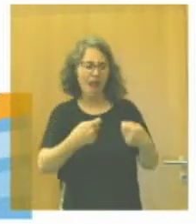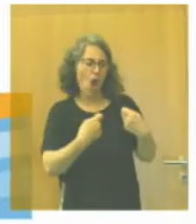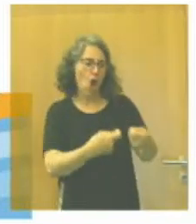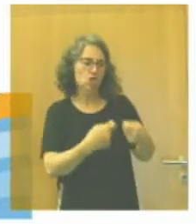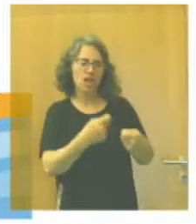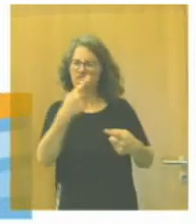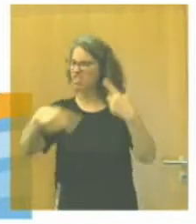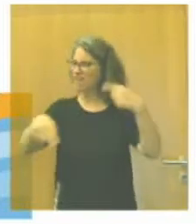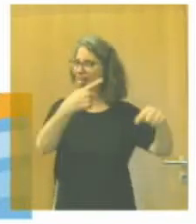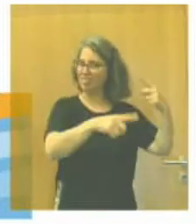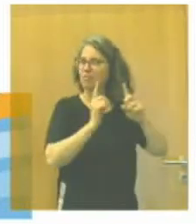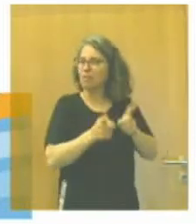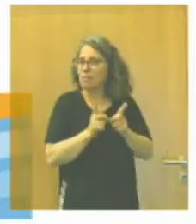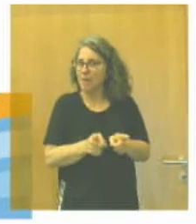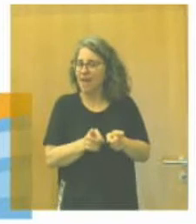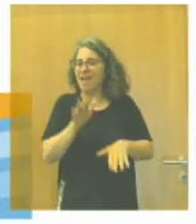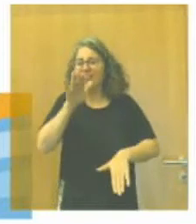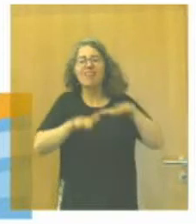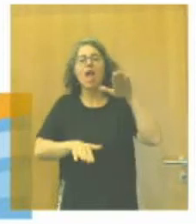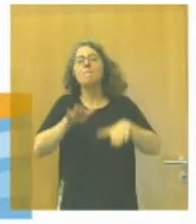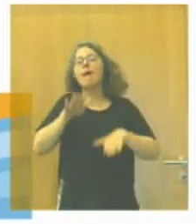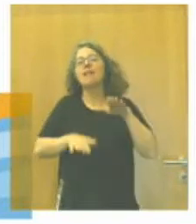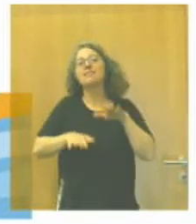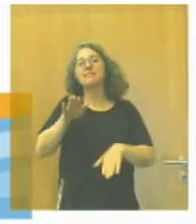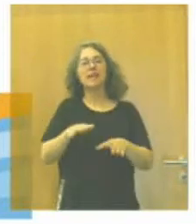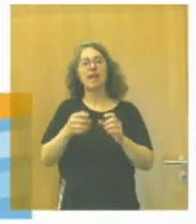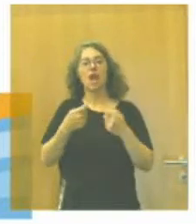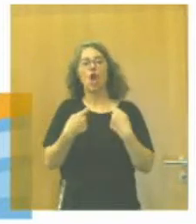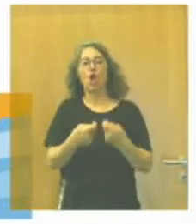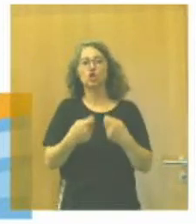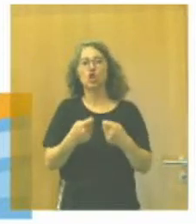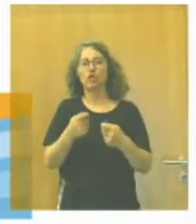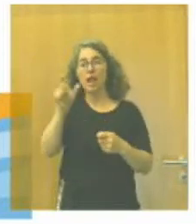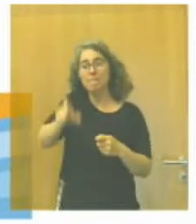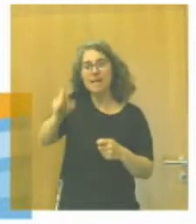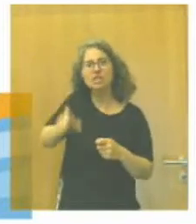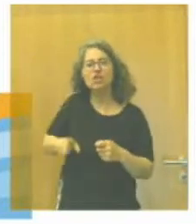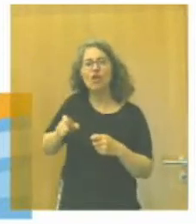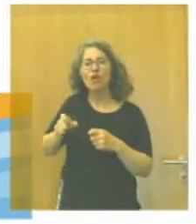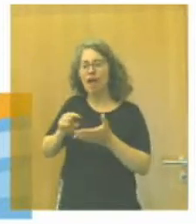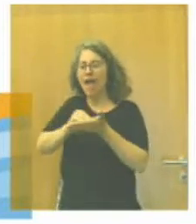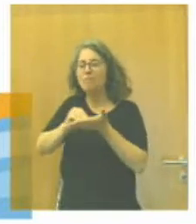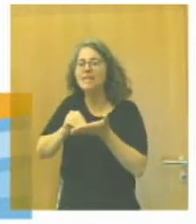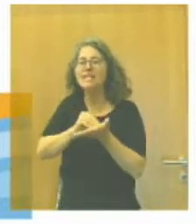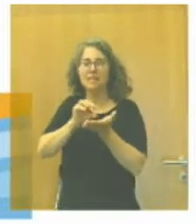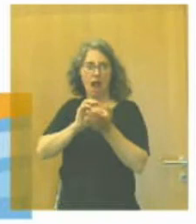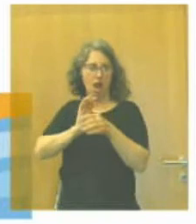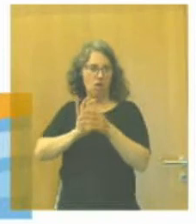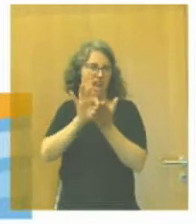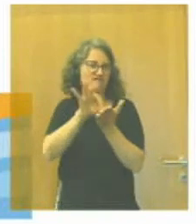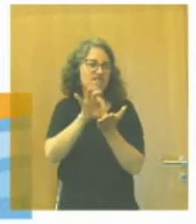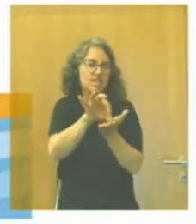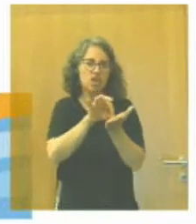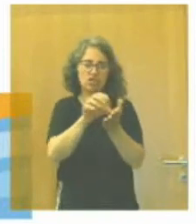wages, that is the costs for the different personnel who deliver the interventions. In some countries, it's much more expensive to deliver than